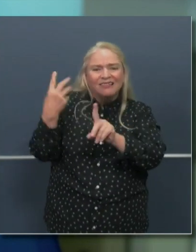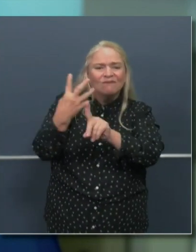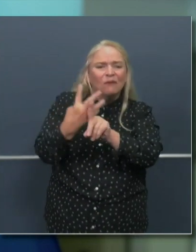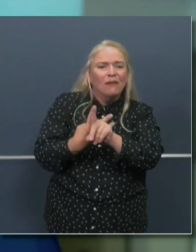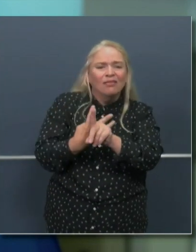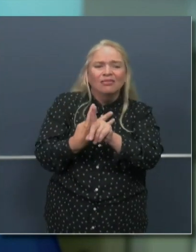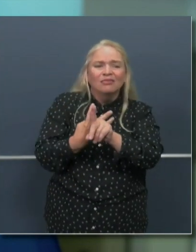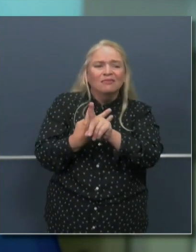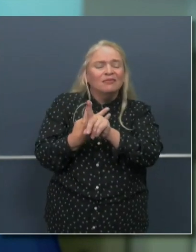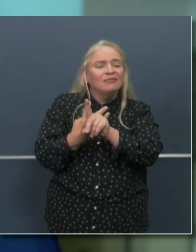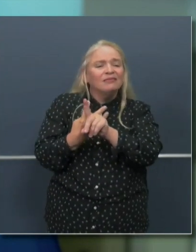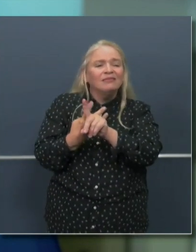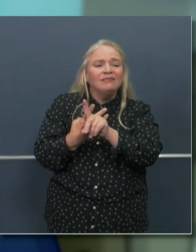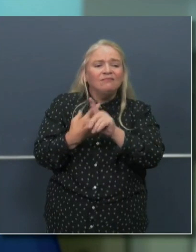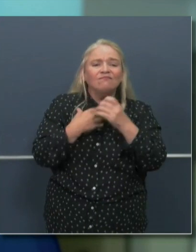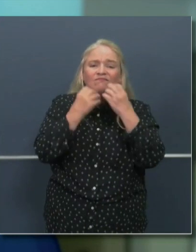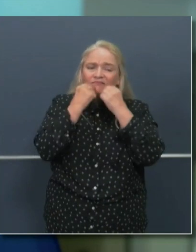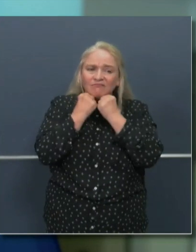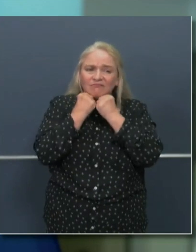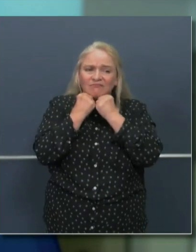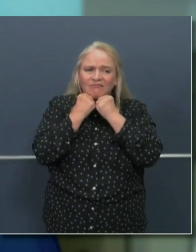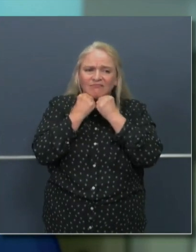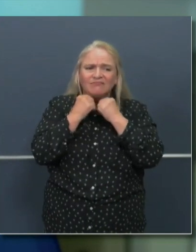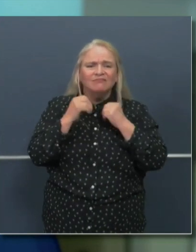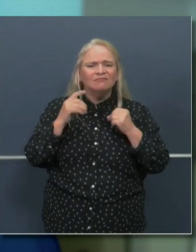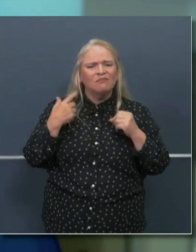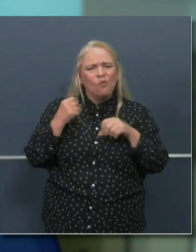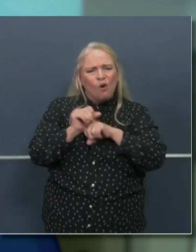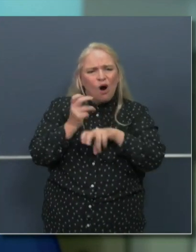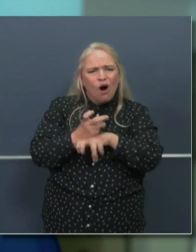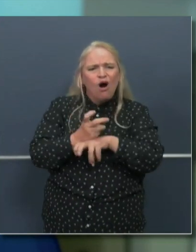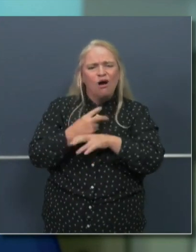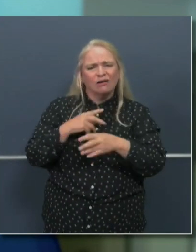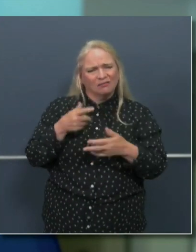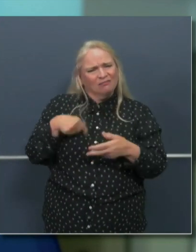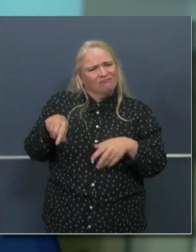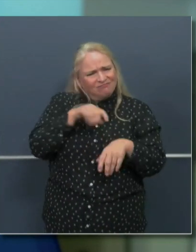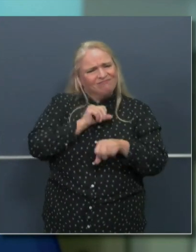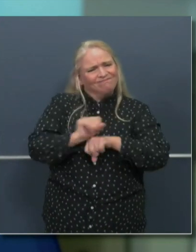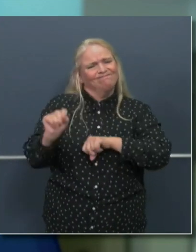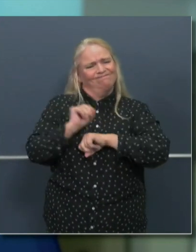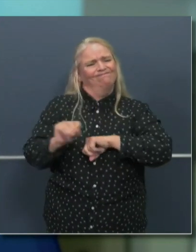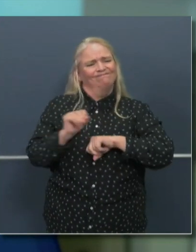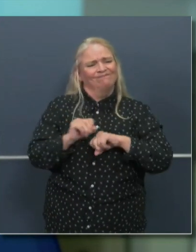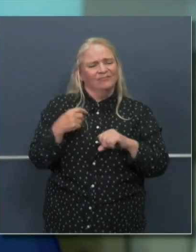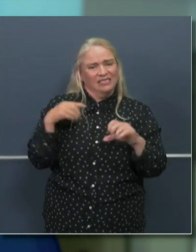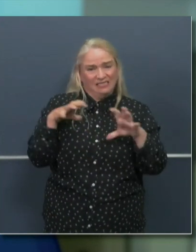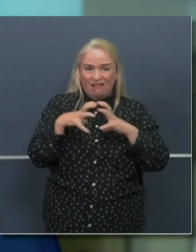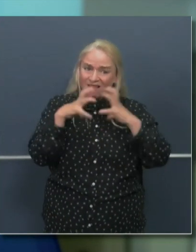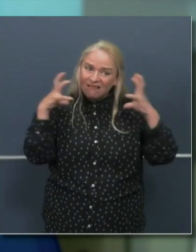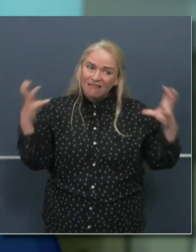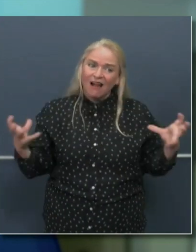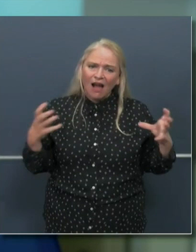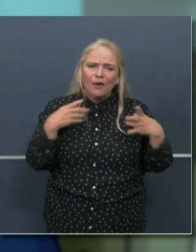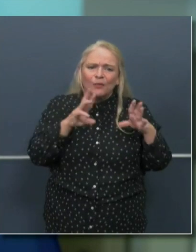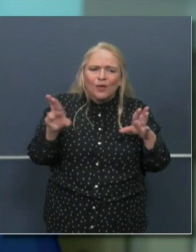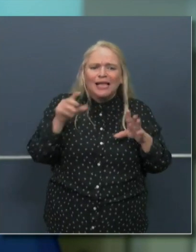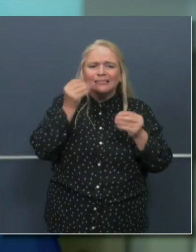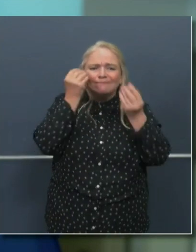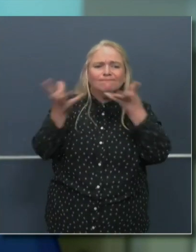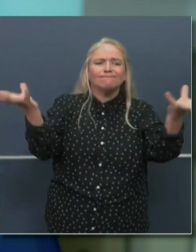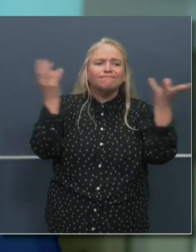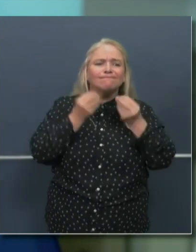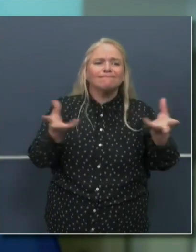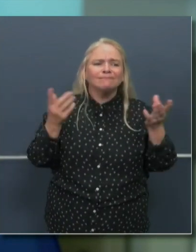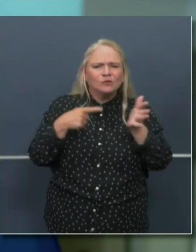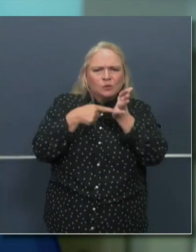been meaningful and intentional, and we have done an enormous amount to prepare and presenting